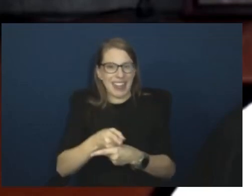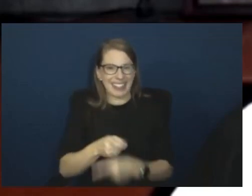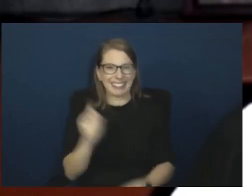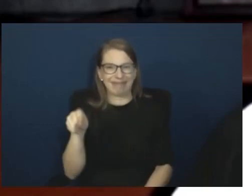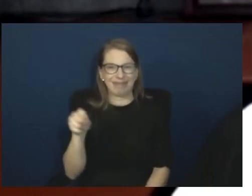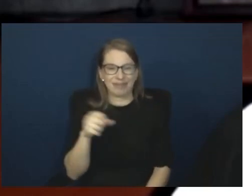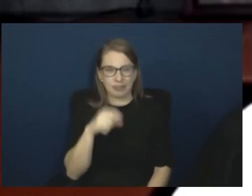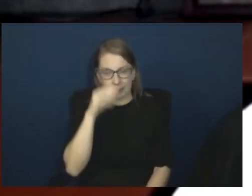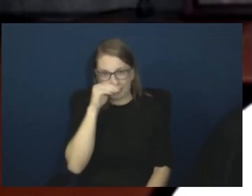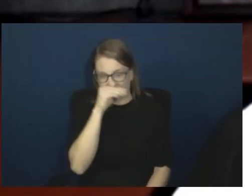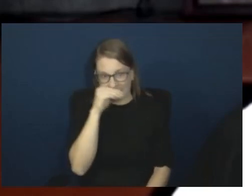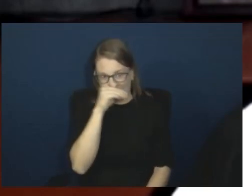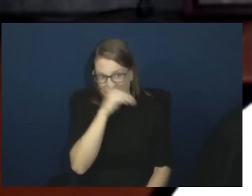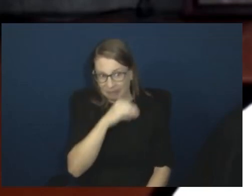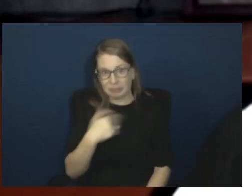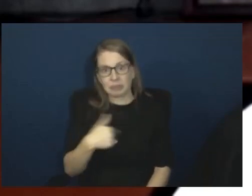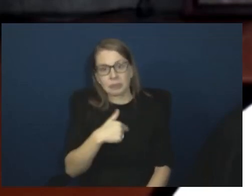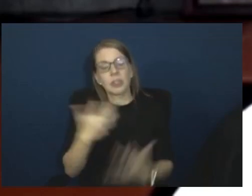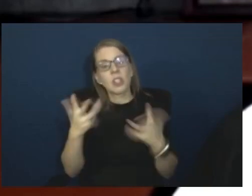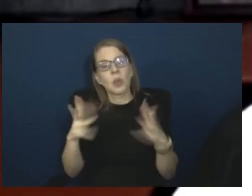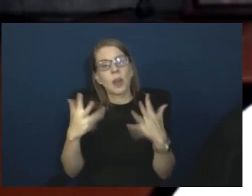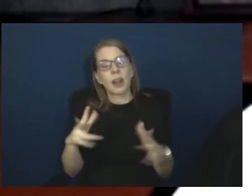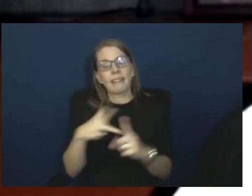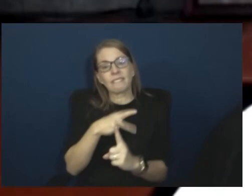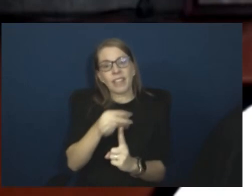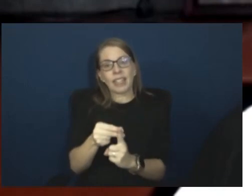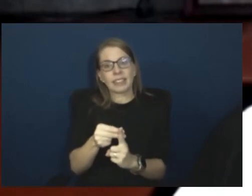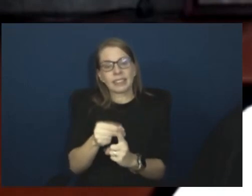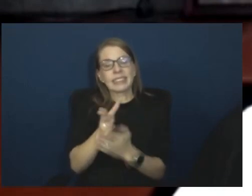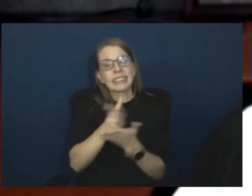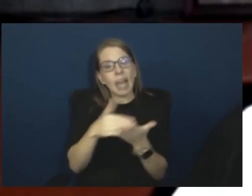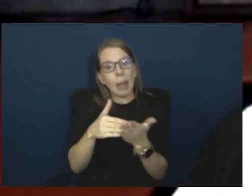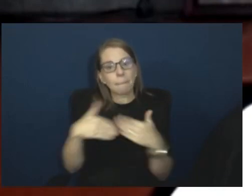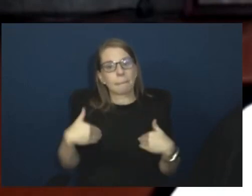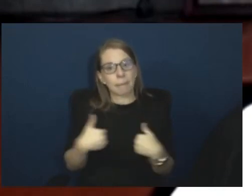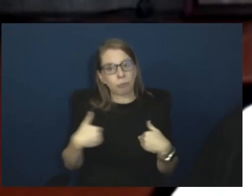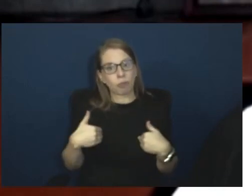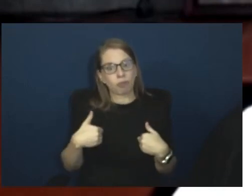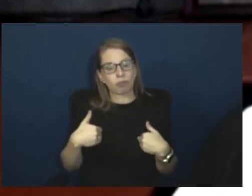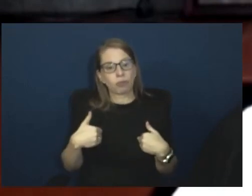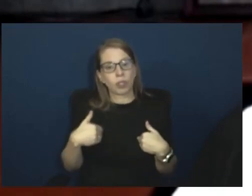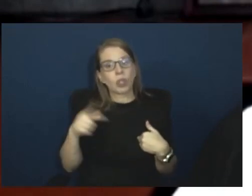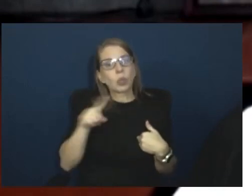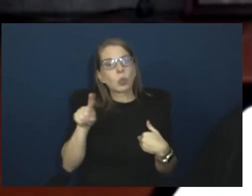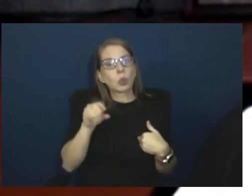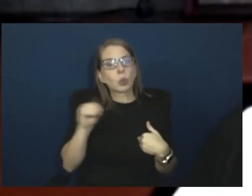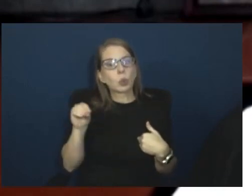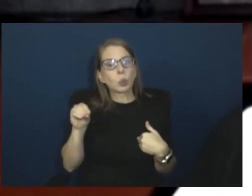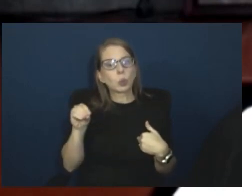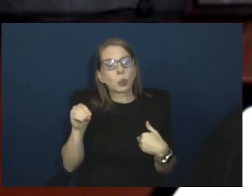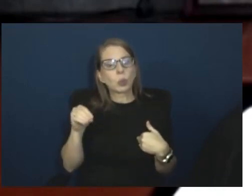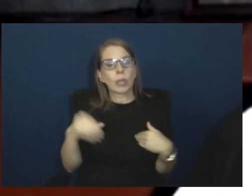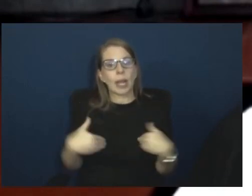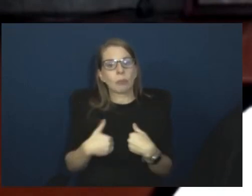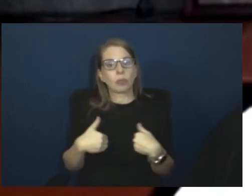are already vaccinating some animals, zoo animals,